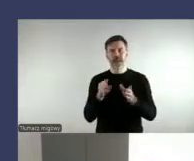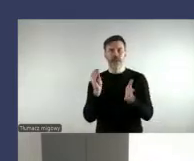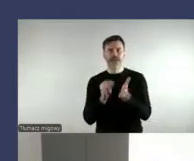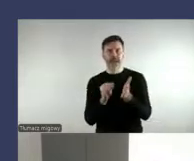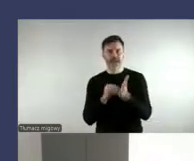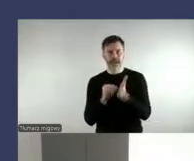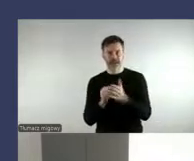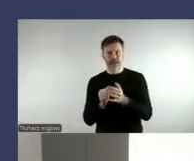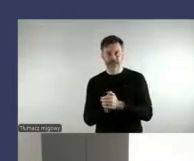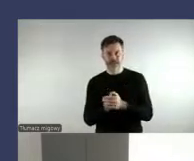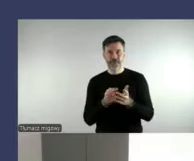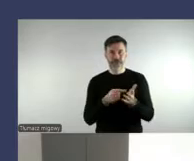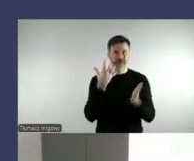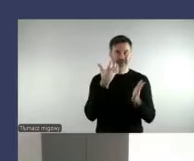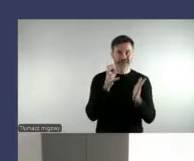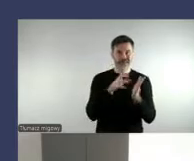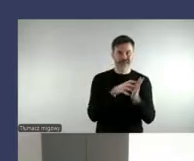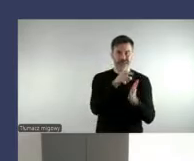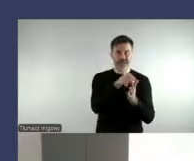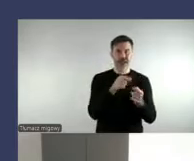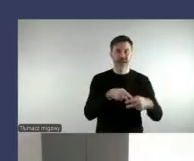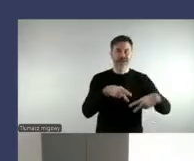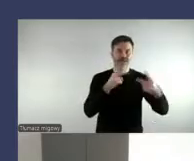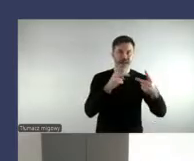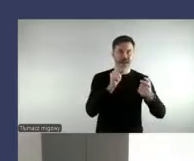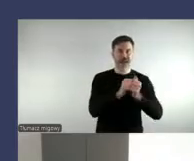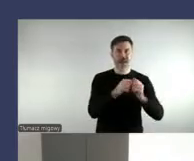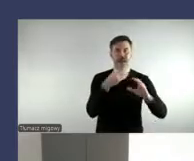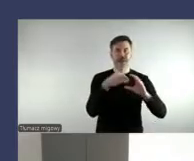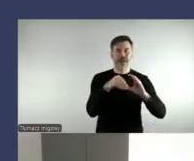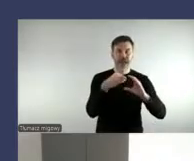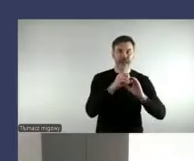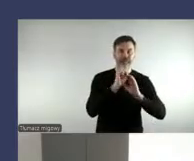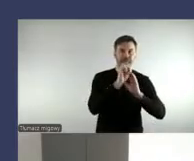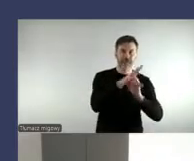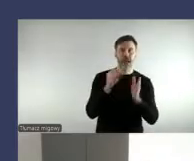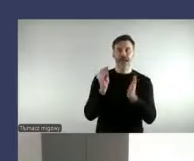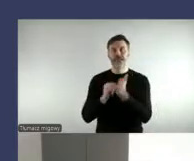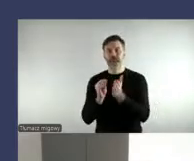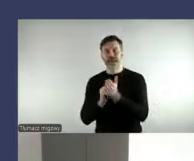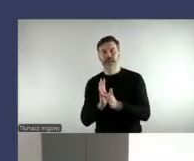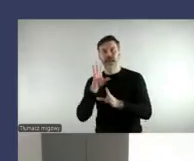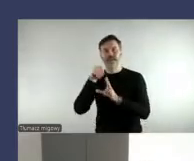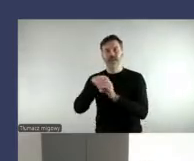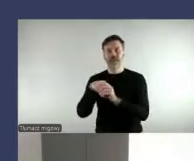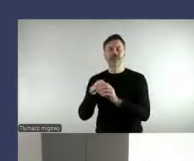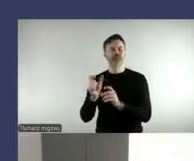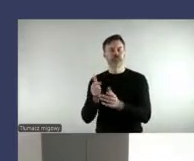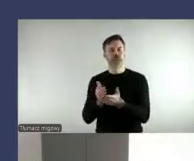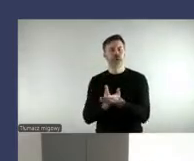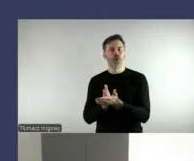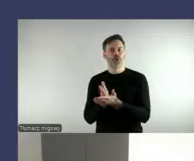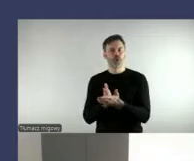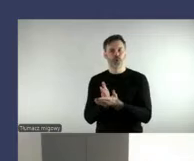of applications on the phones, emails, but also in real-life conditions with the participation of different services.